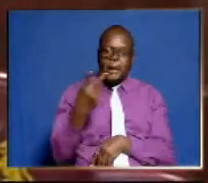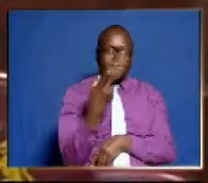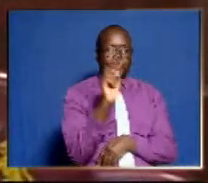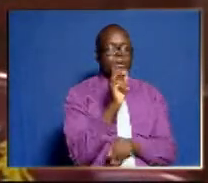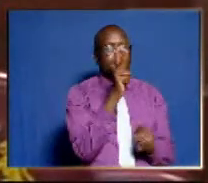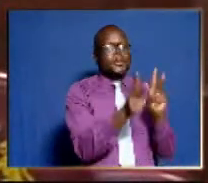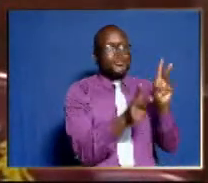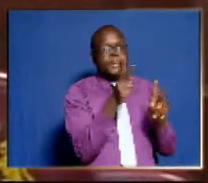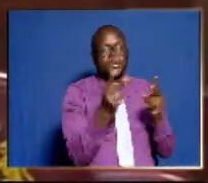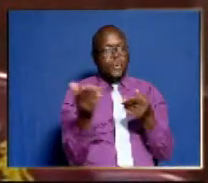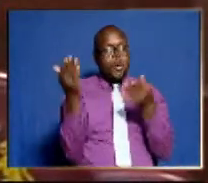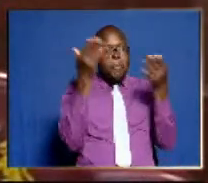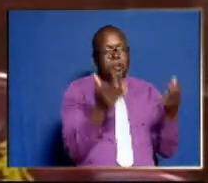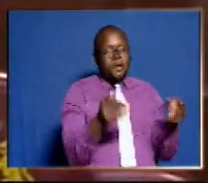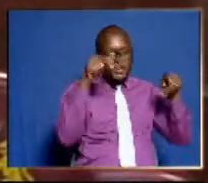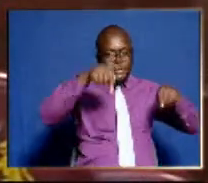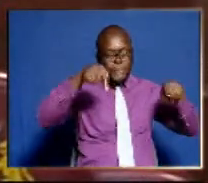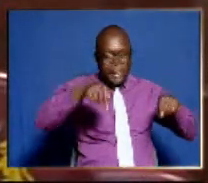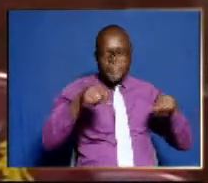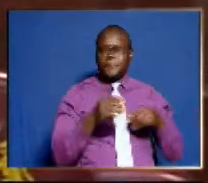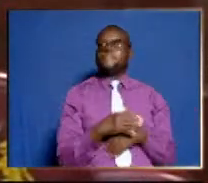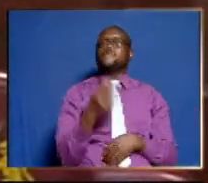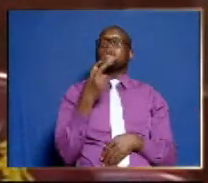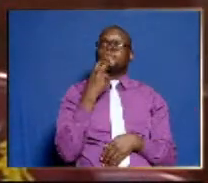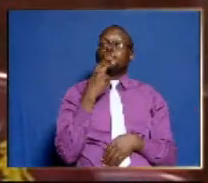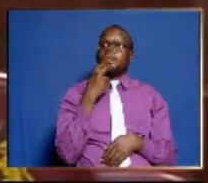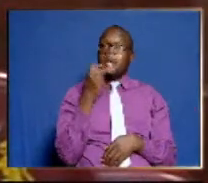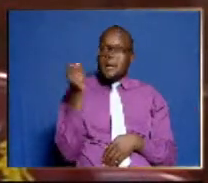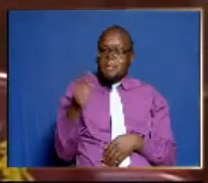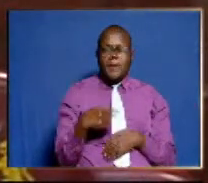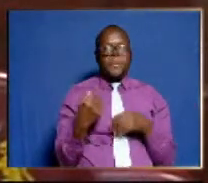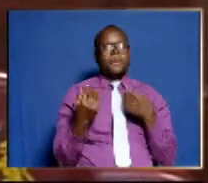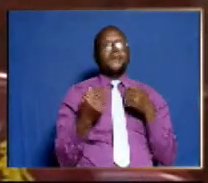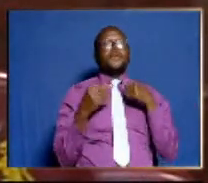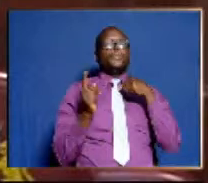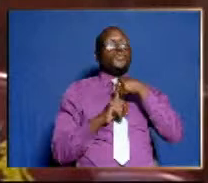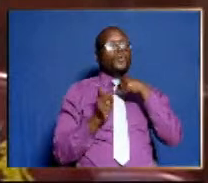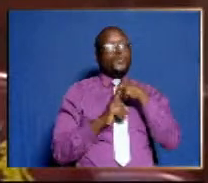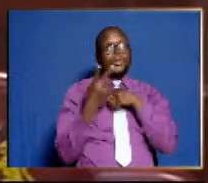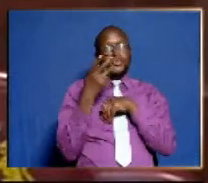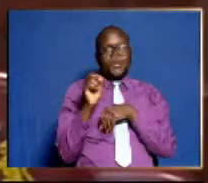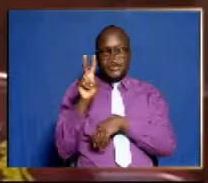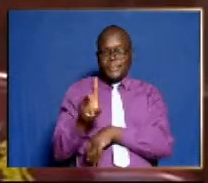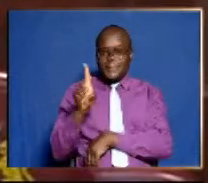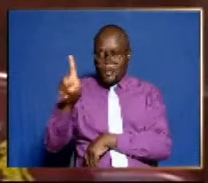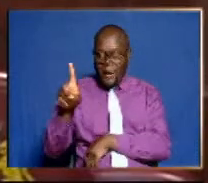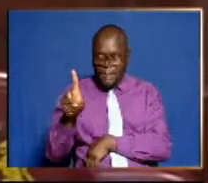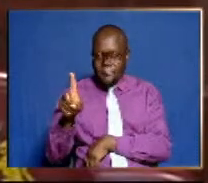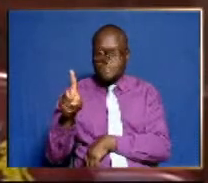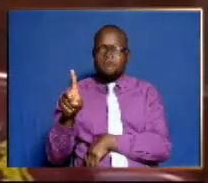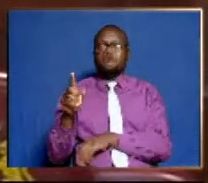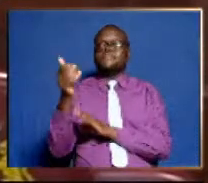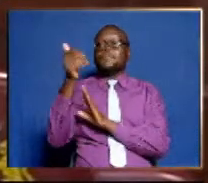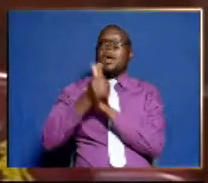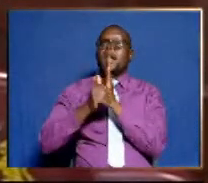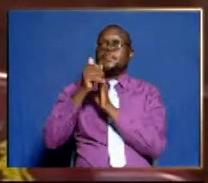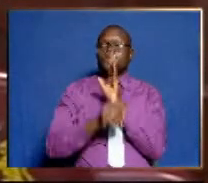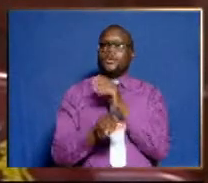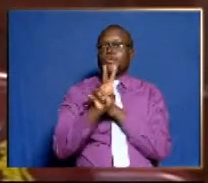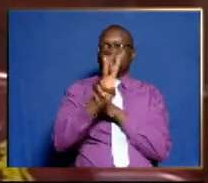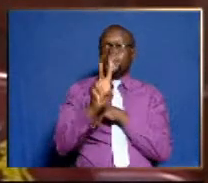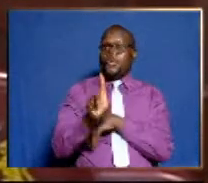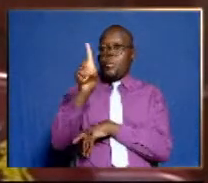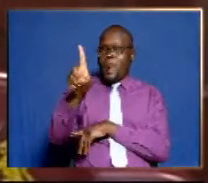2021-2022, laid on the table of the House on Tuesday, June 8th, 2021, and pursuant to provisions of Article